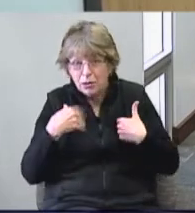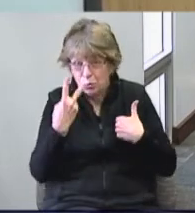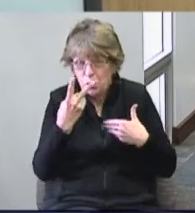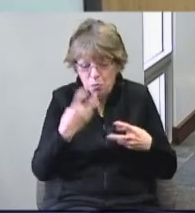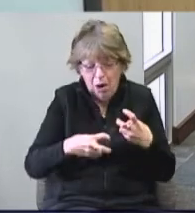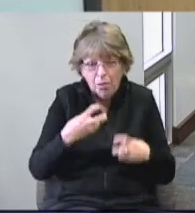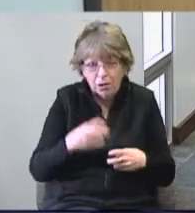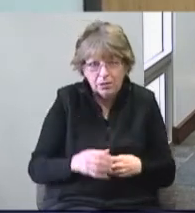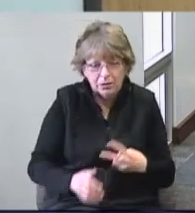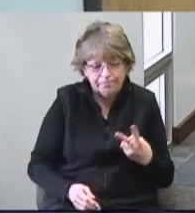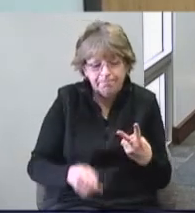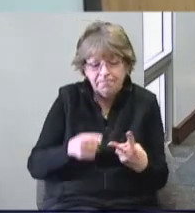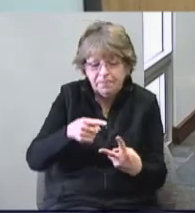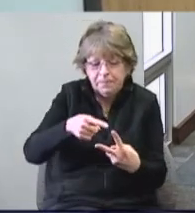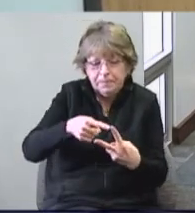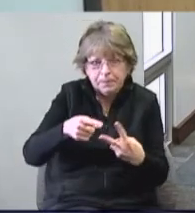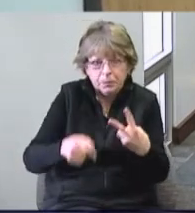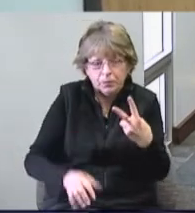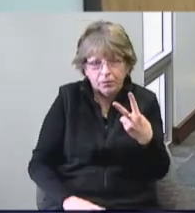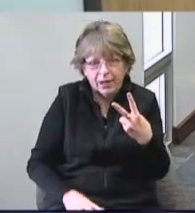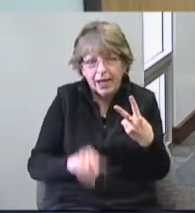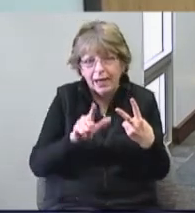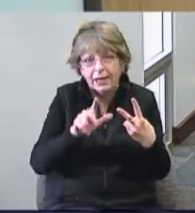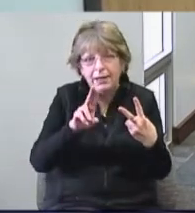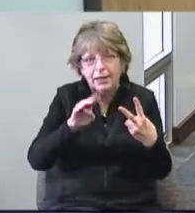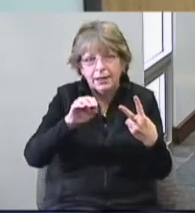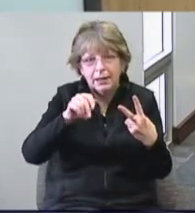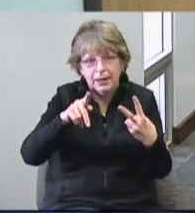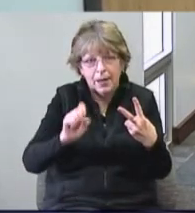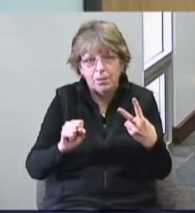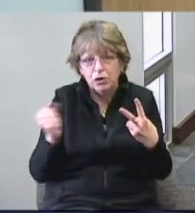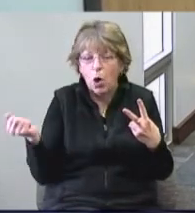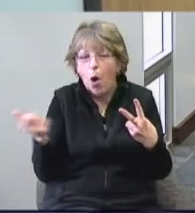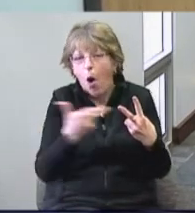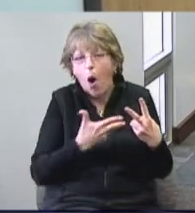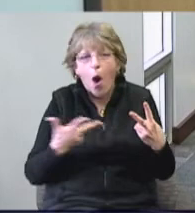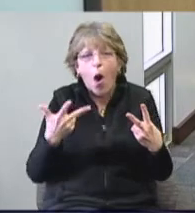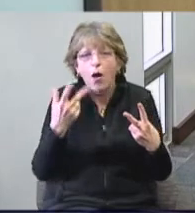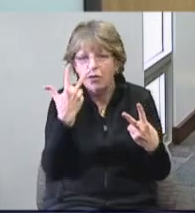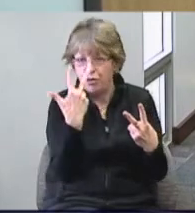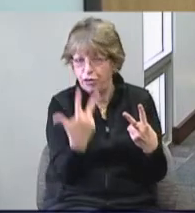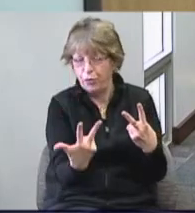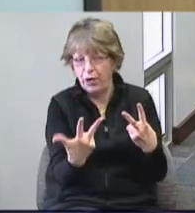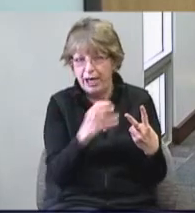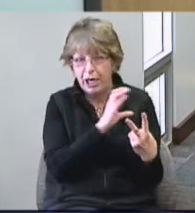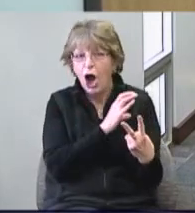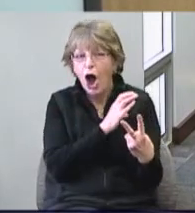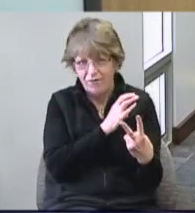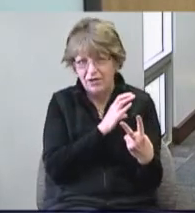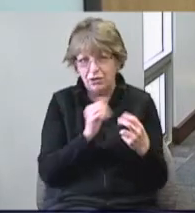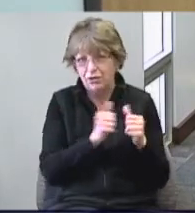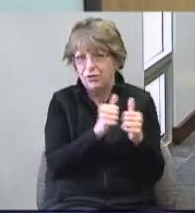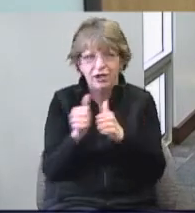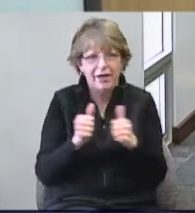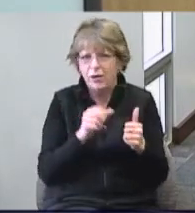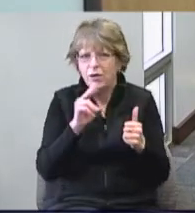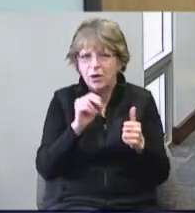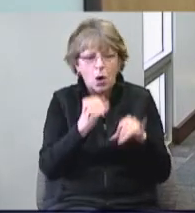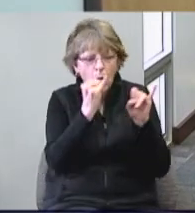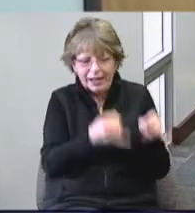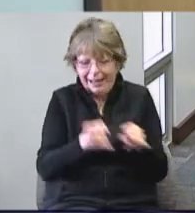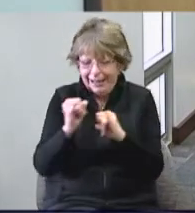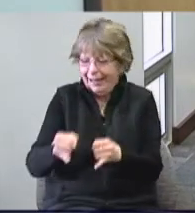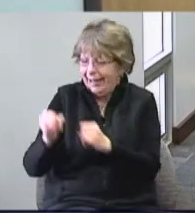First, it lumps all three officers together. There's no individualized consideration of the